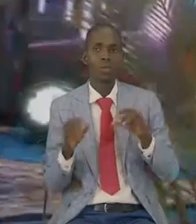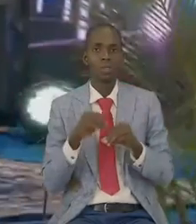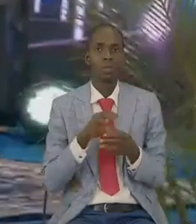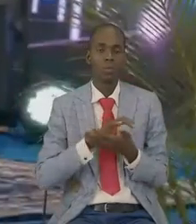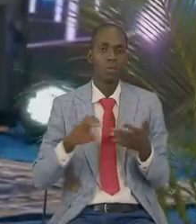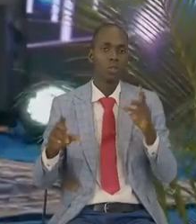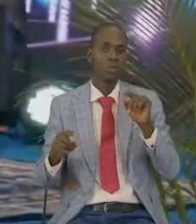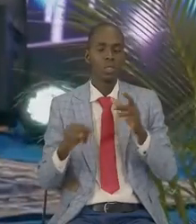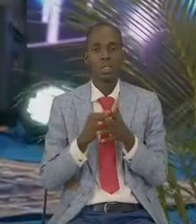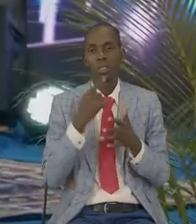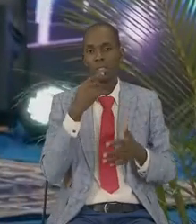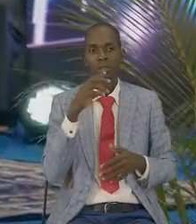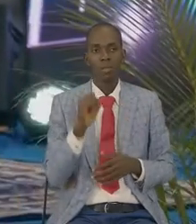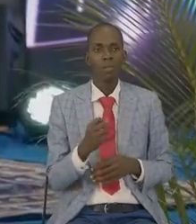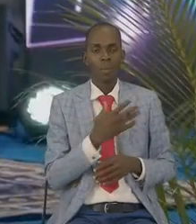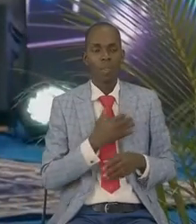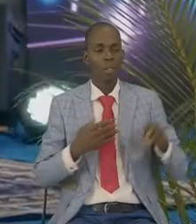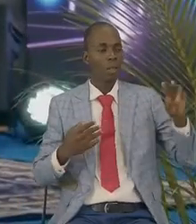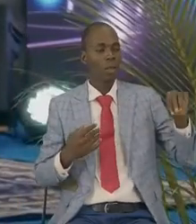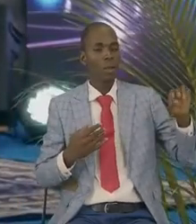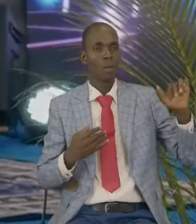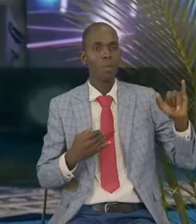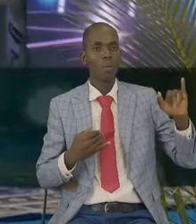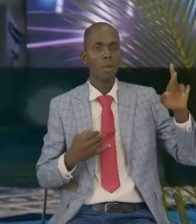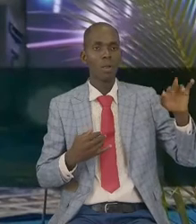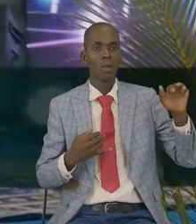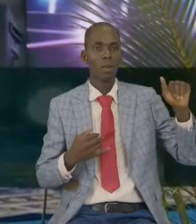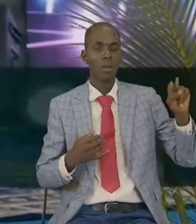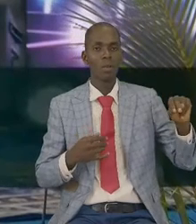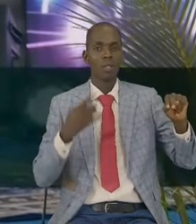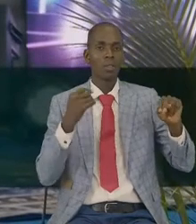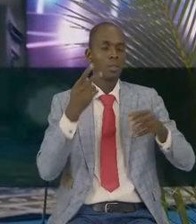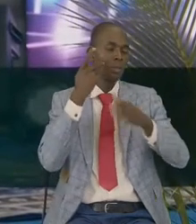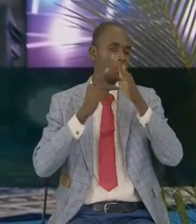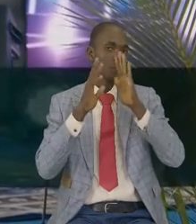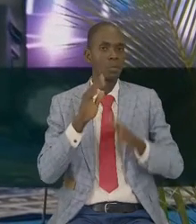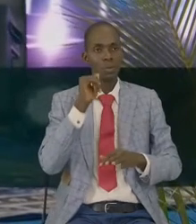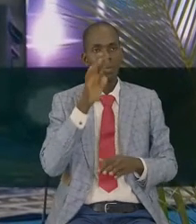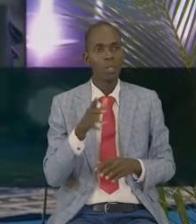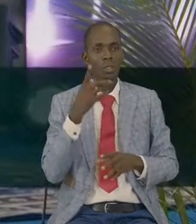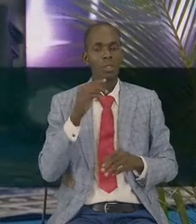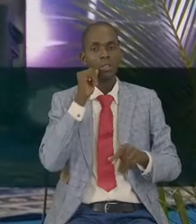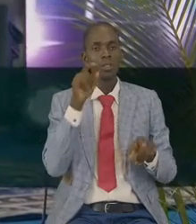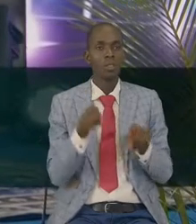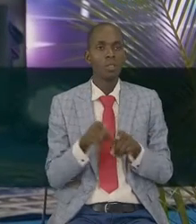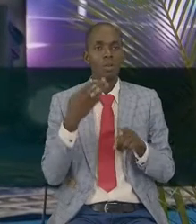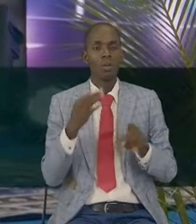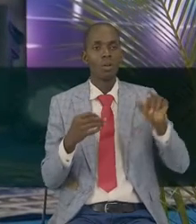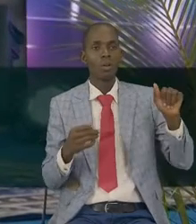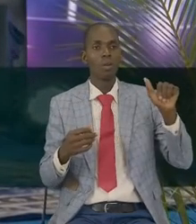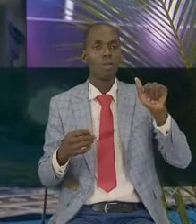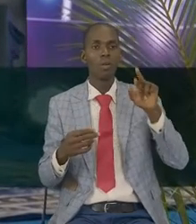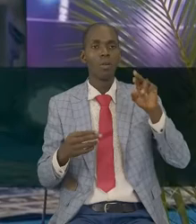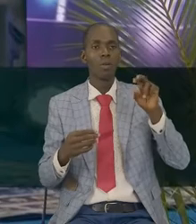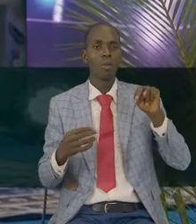20 it says, Miriam the prophetess, the sister of Aaron, took a timbrel in her